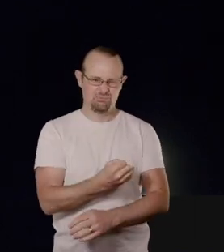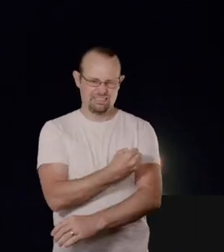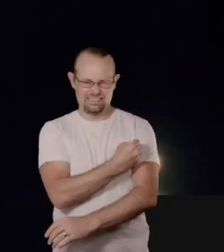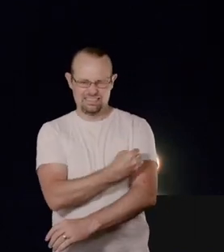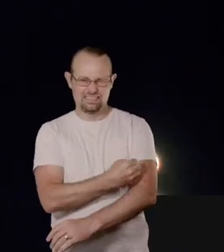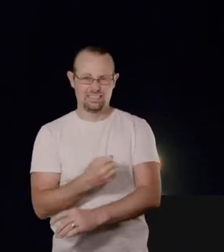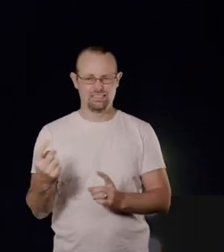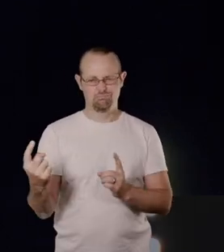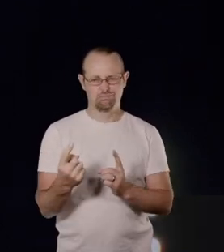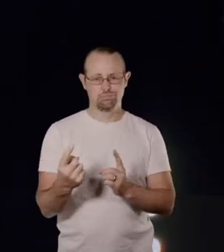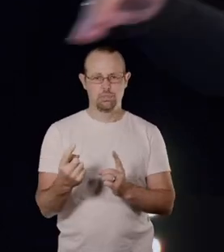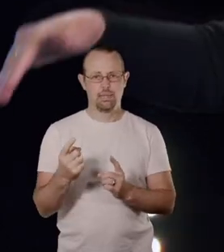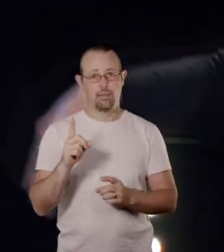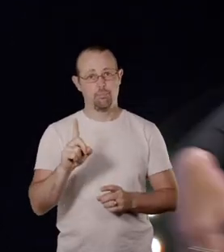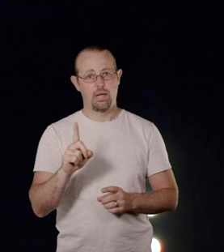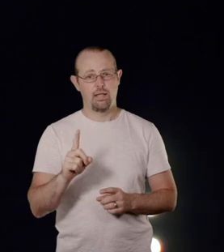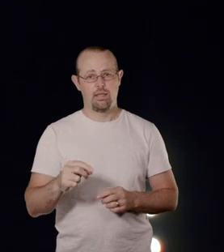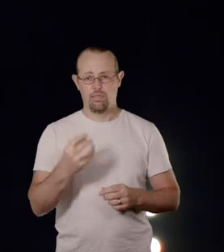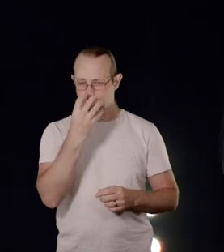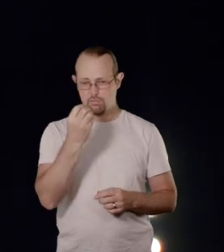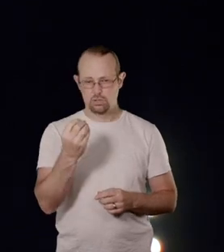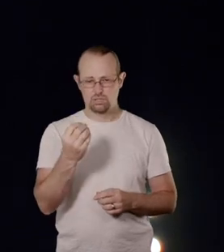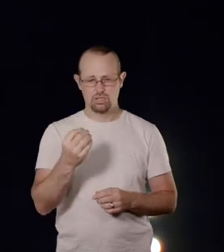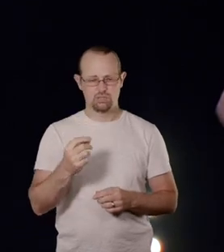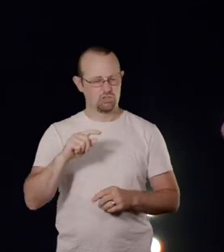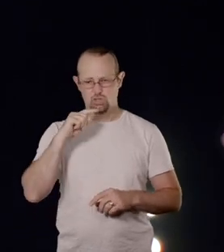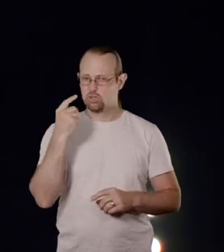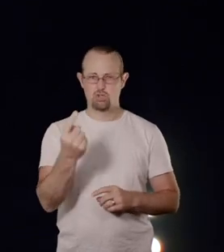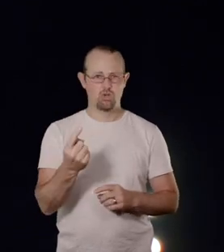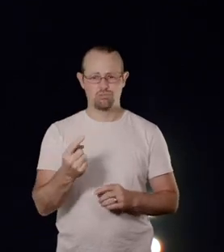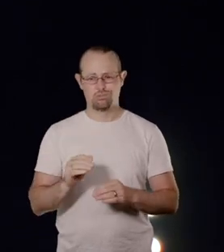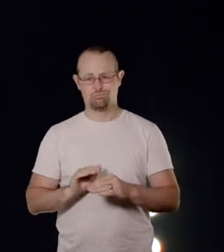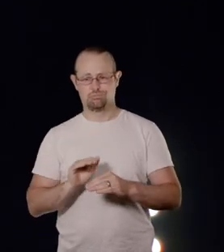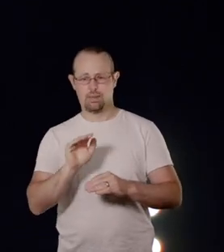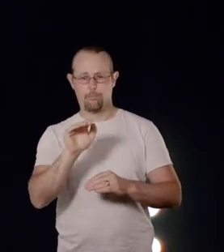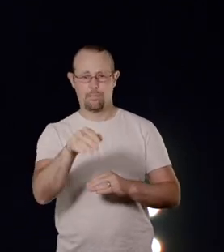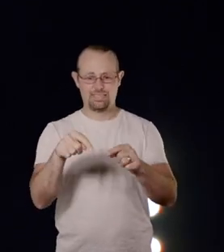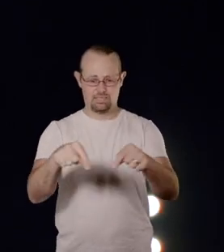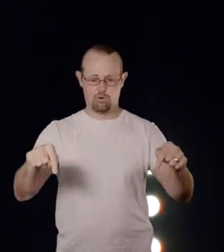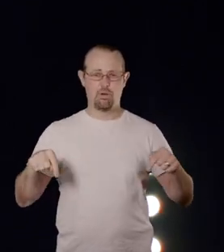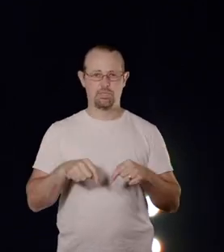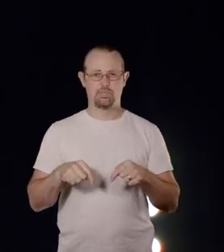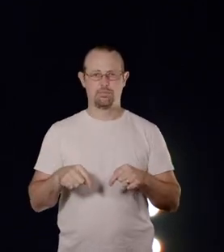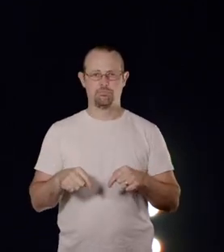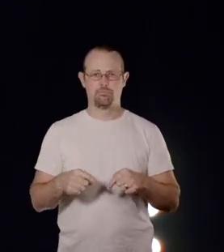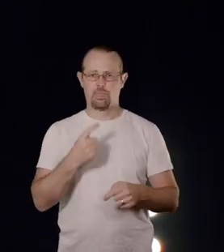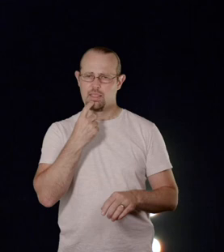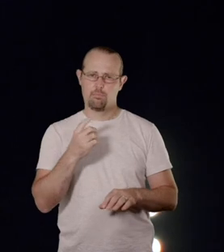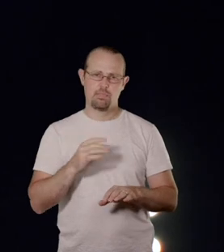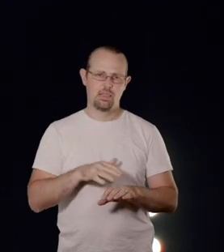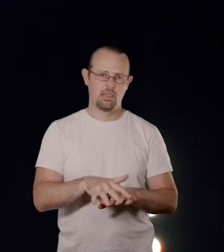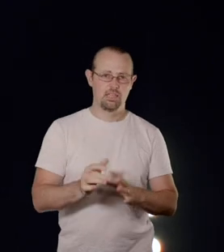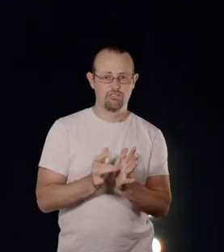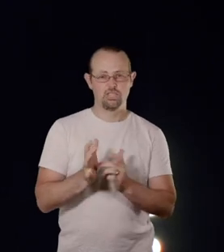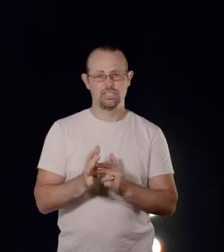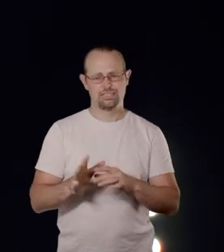foxes couldn't get past the perimeter fence and they'd all died. He'd pled the blood of Jesus in the name of Jesus, and he'd